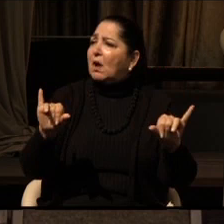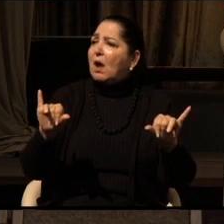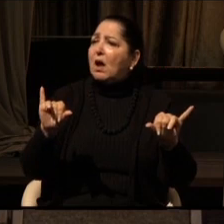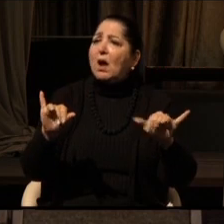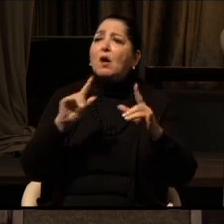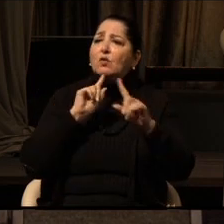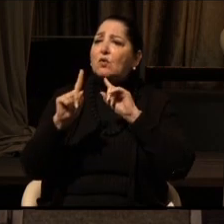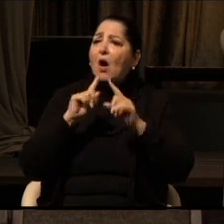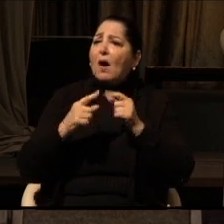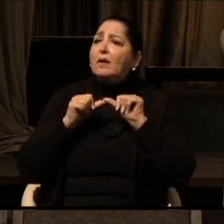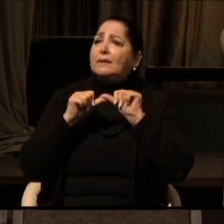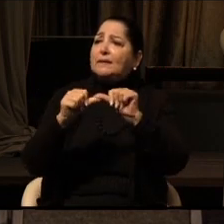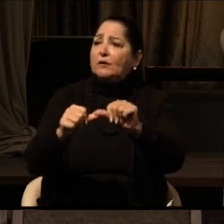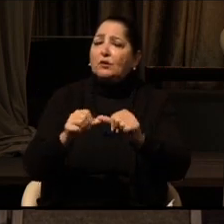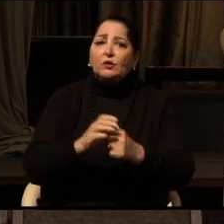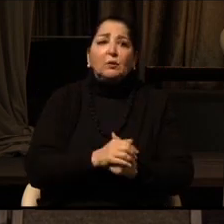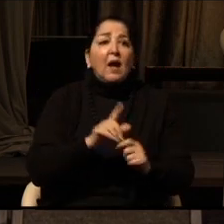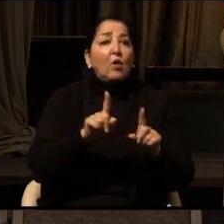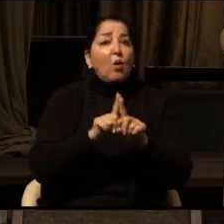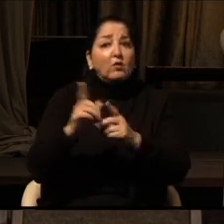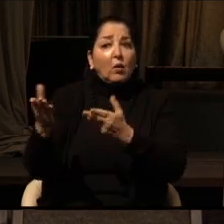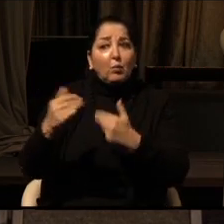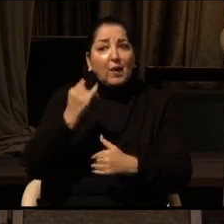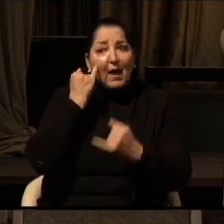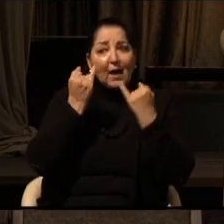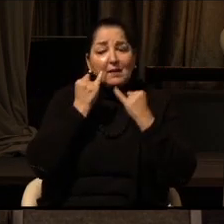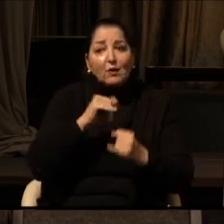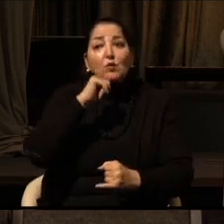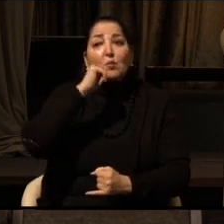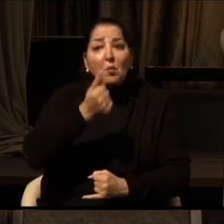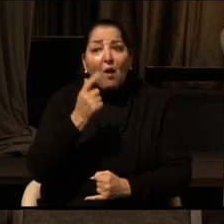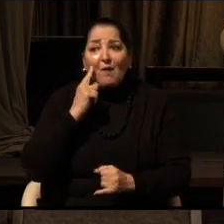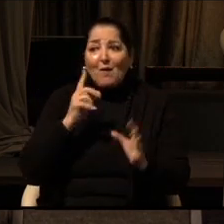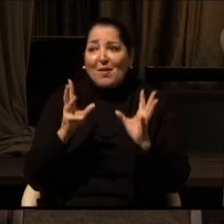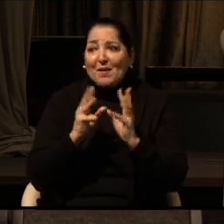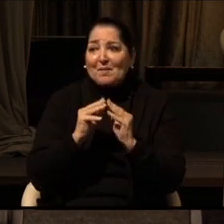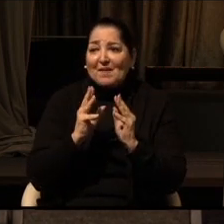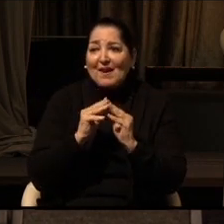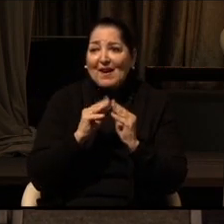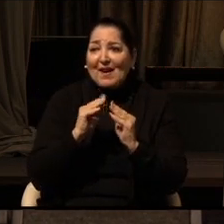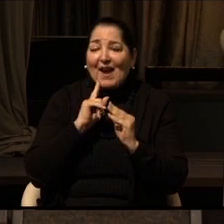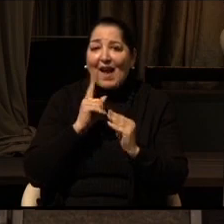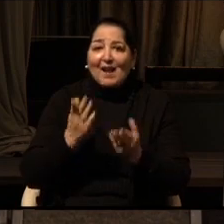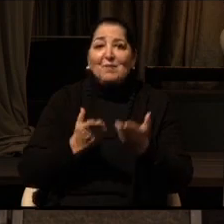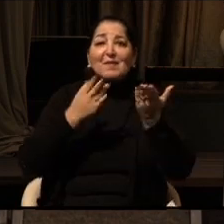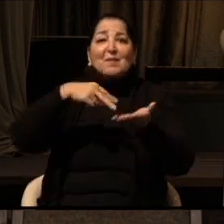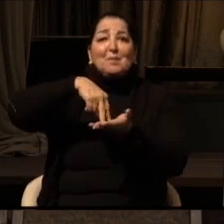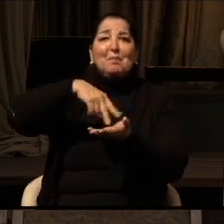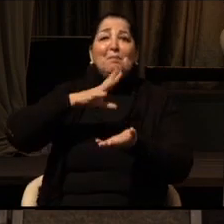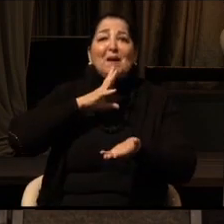tomorrow. And also extend a personal thanks and a real big round of applause for Cohort 3.